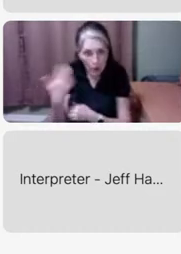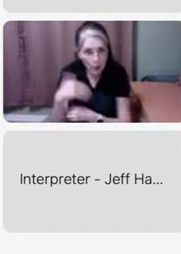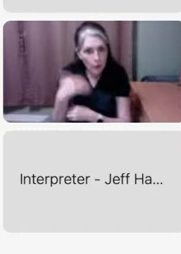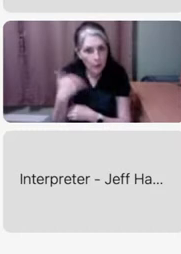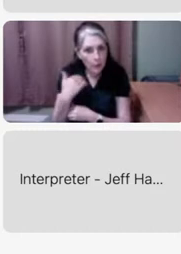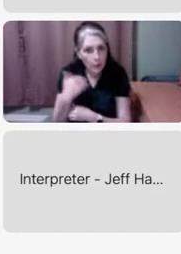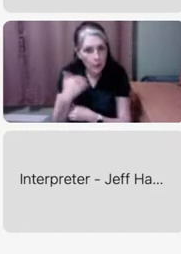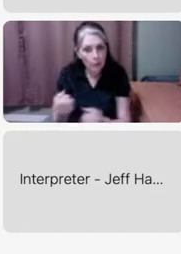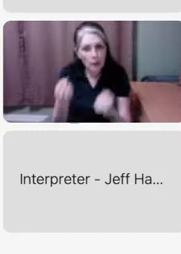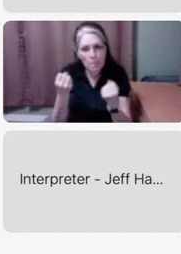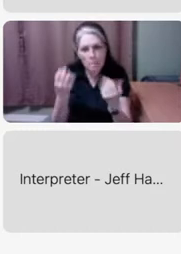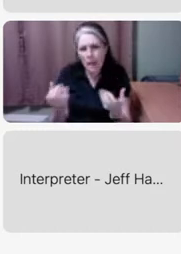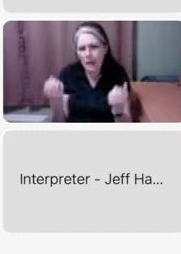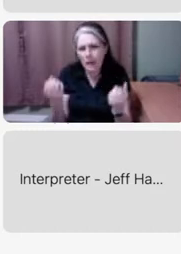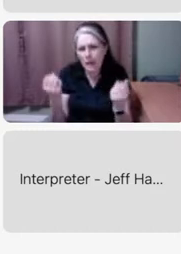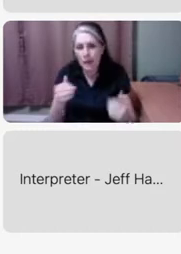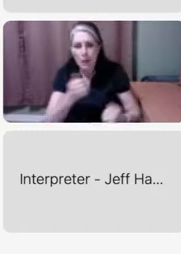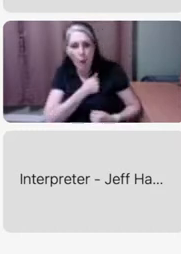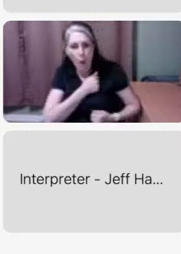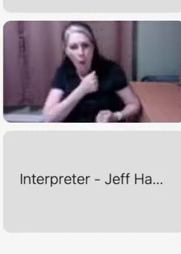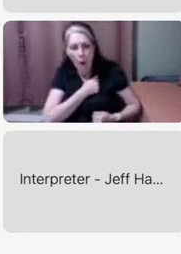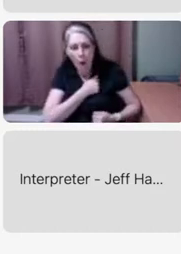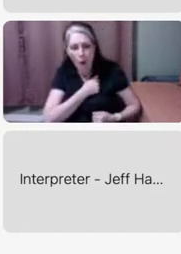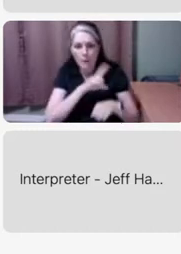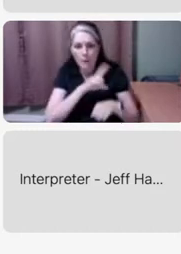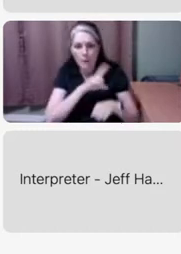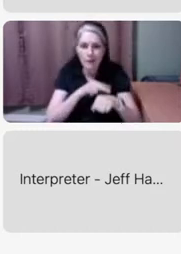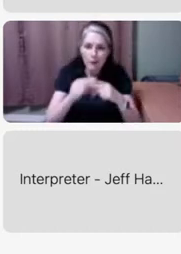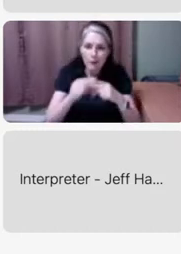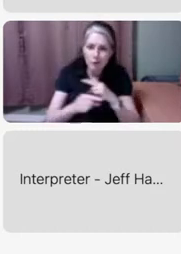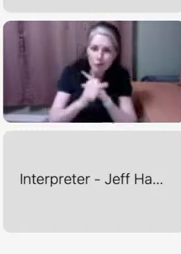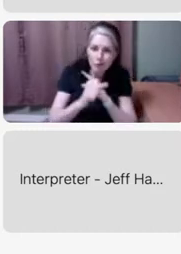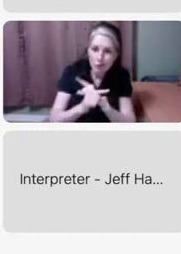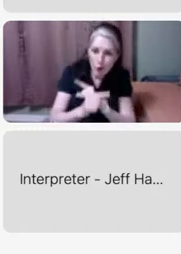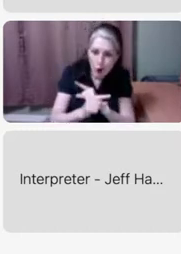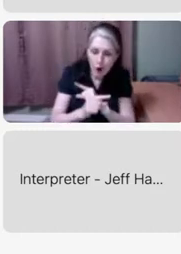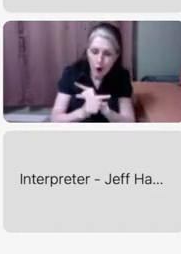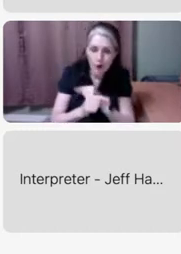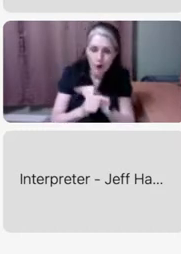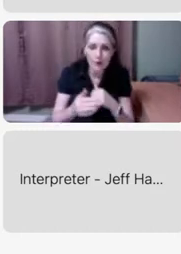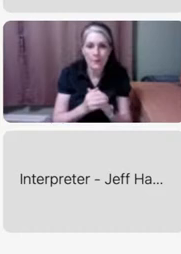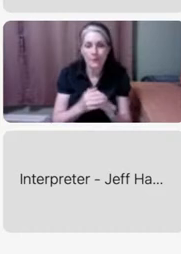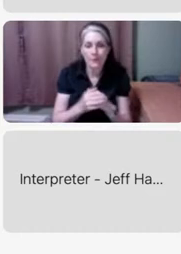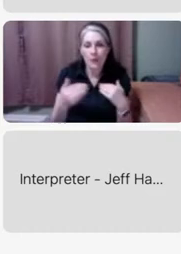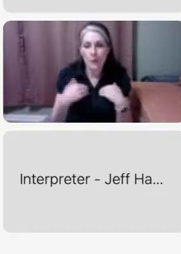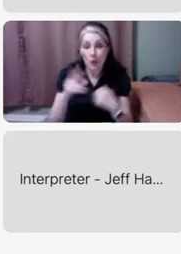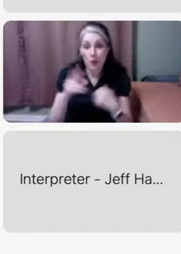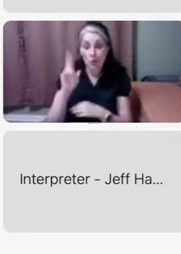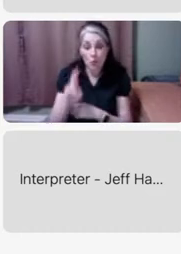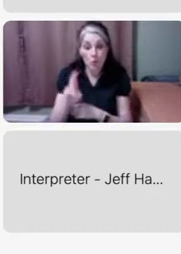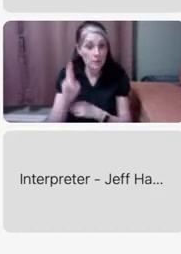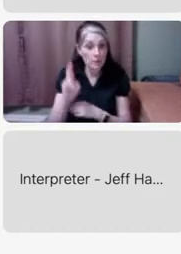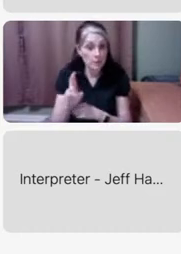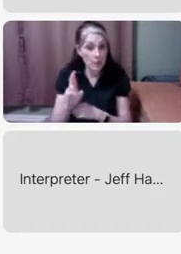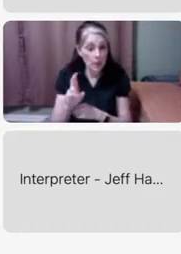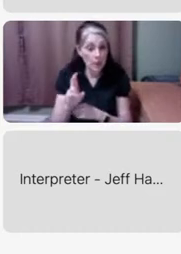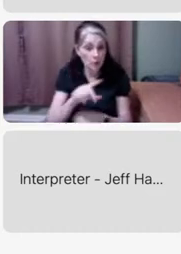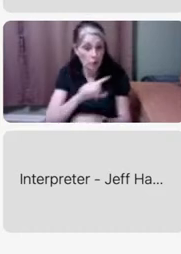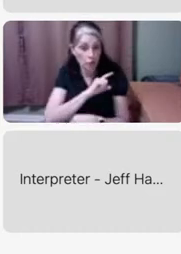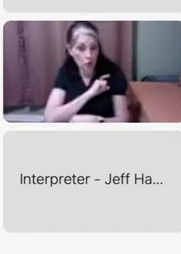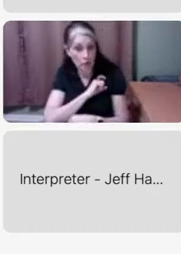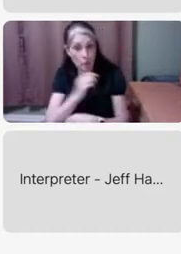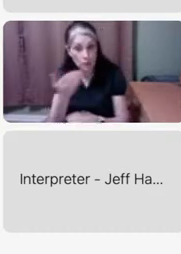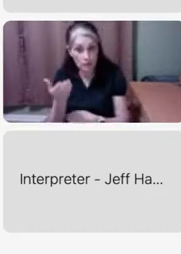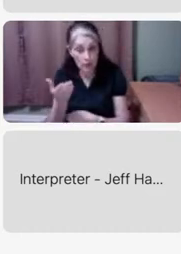army was there the national guard you know many of those were there we even had the riverside uh sheriff was out there they had a booth out there